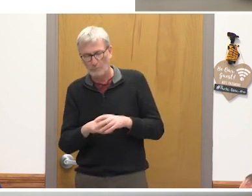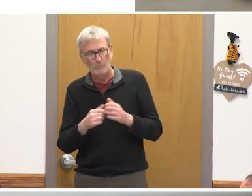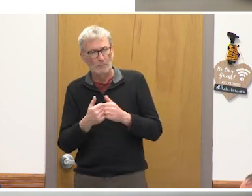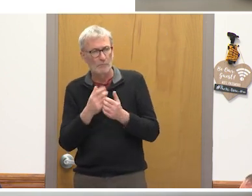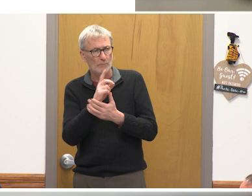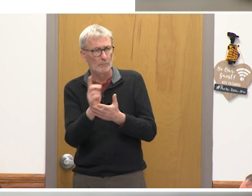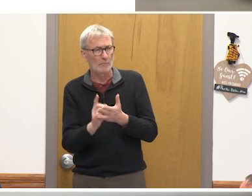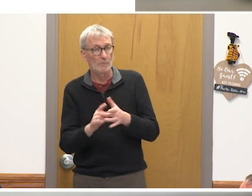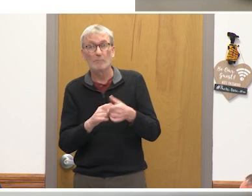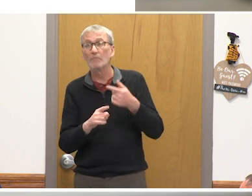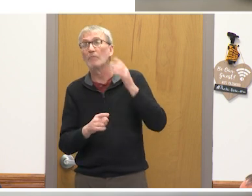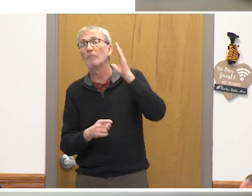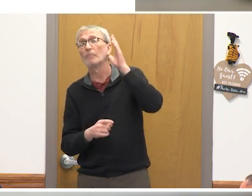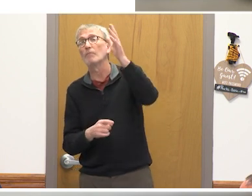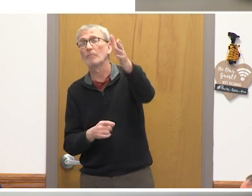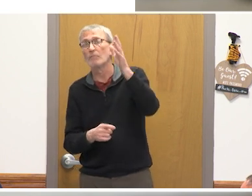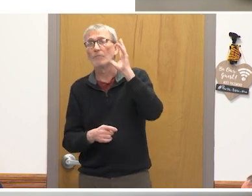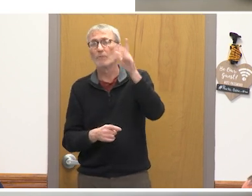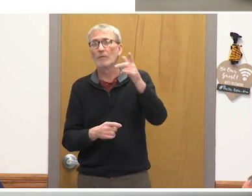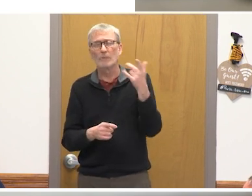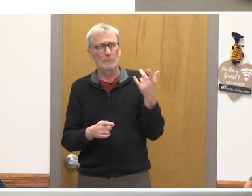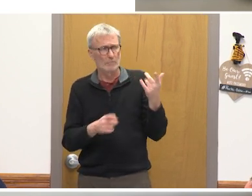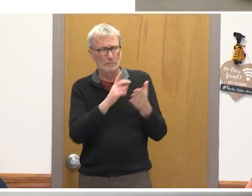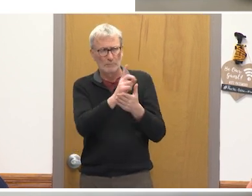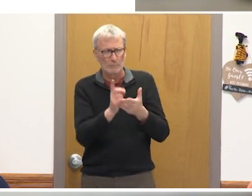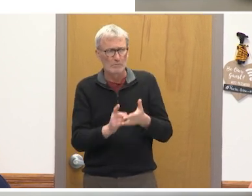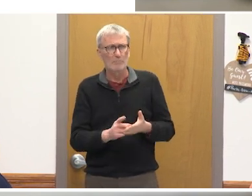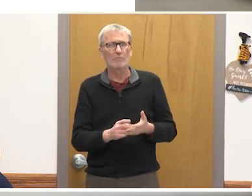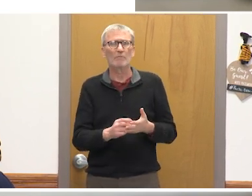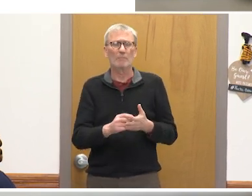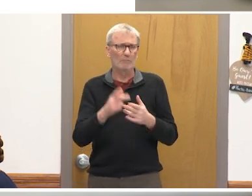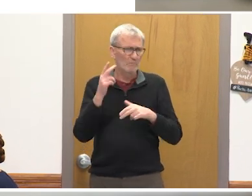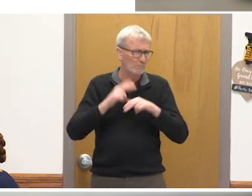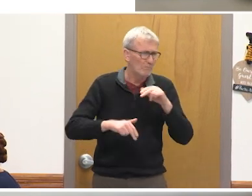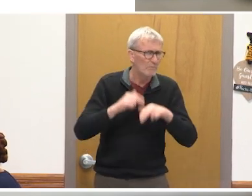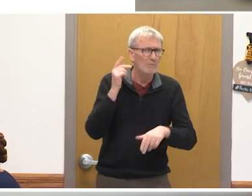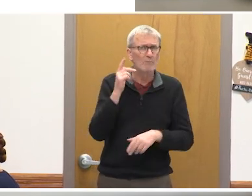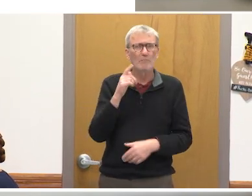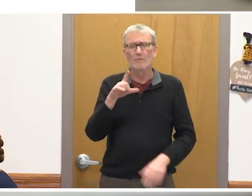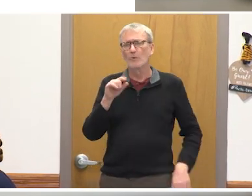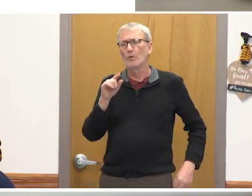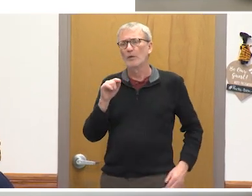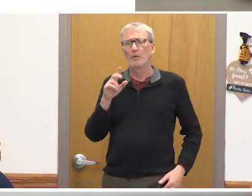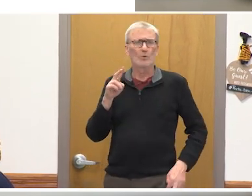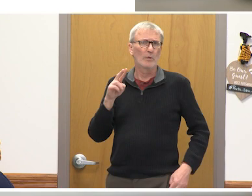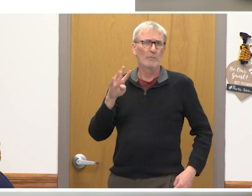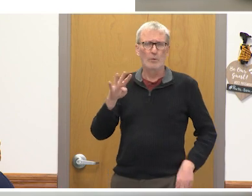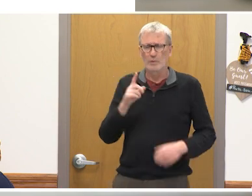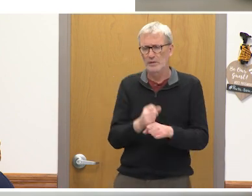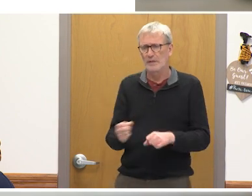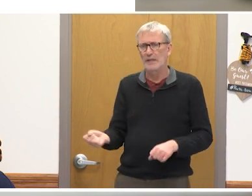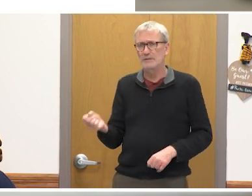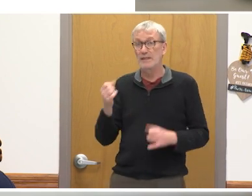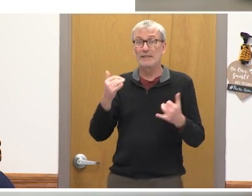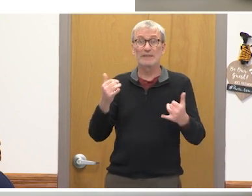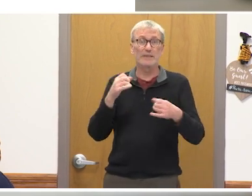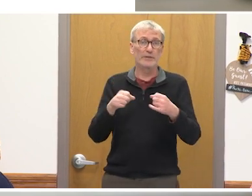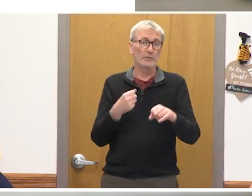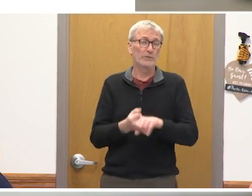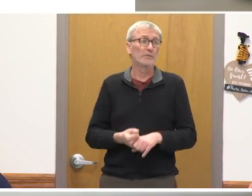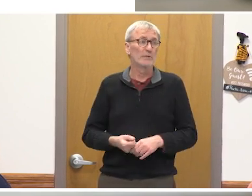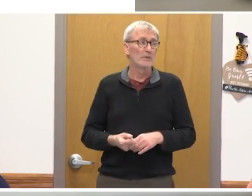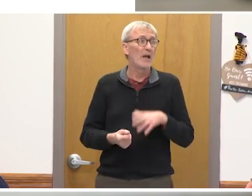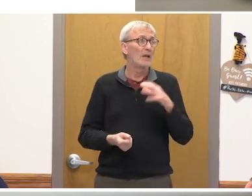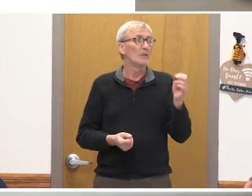ahead, we will begin final design and developing construction plans in 2024 and are aiming to